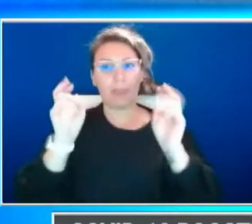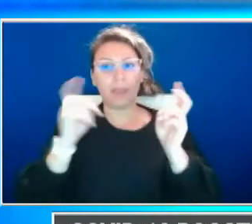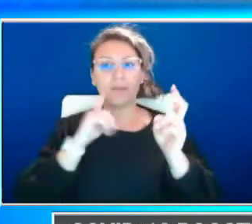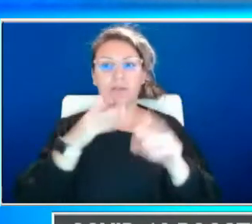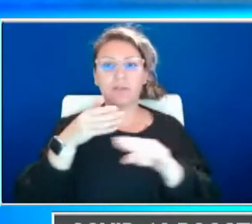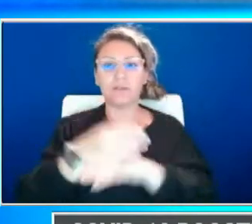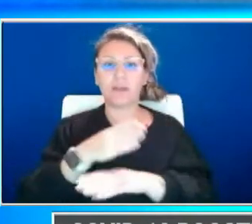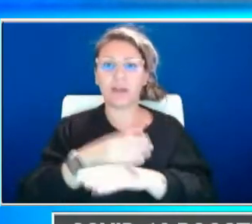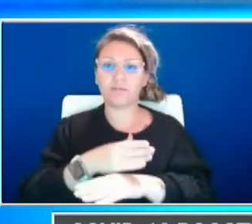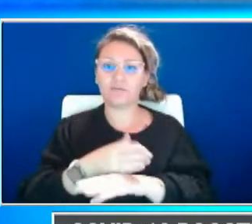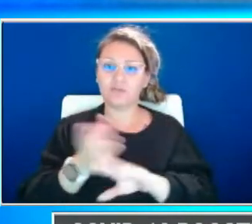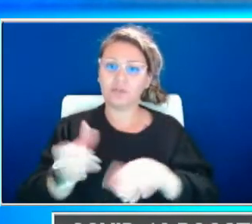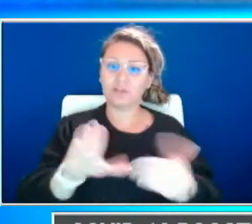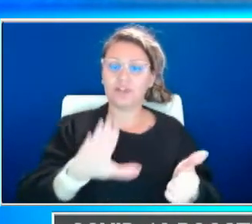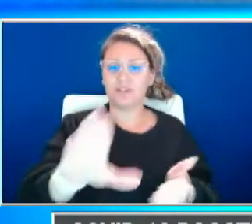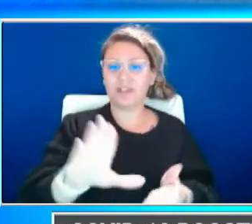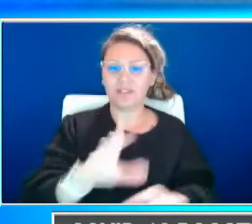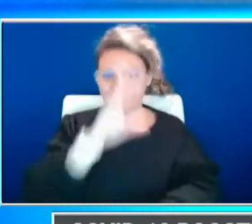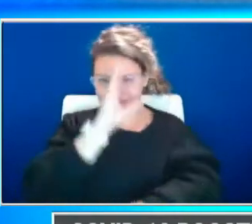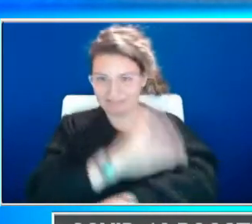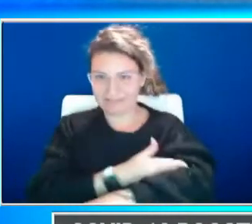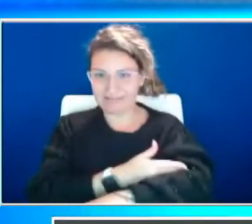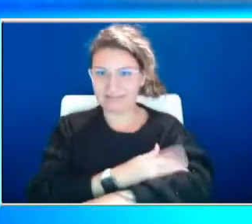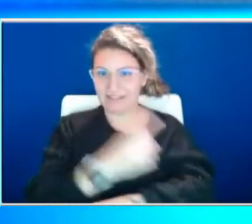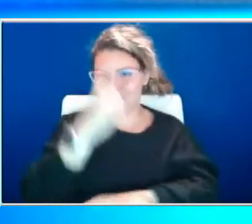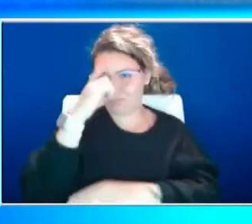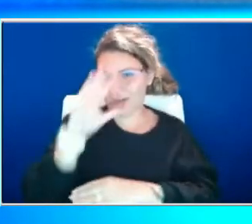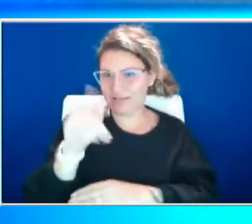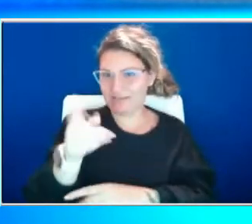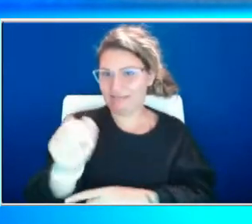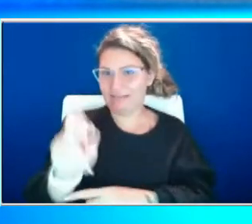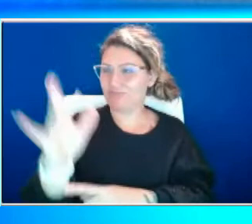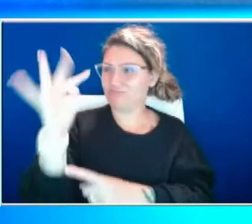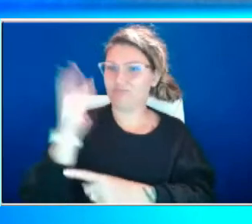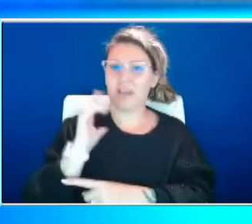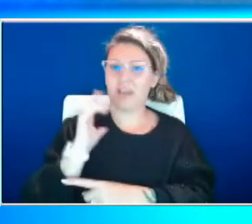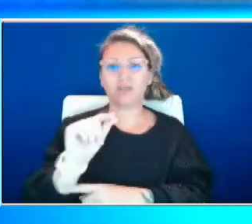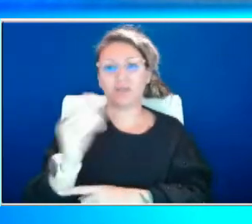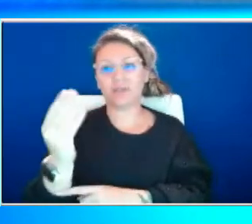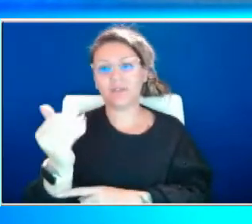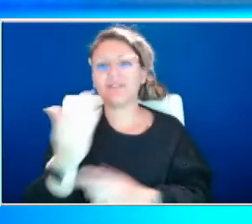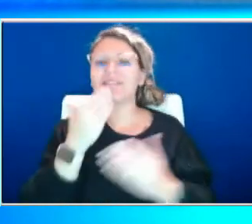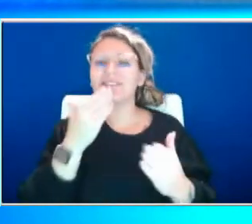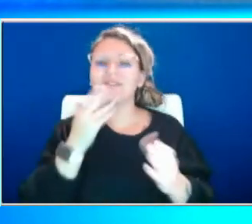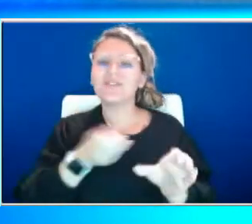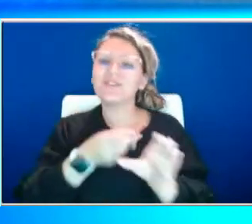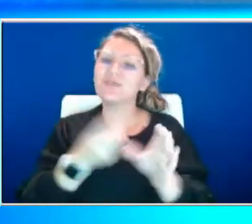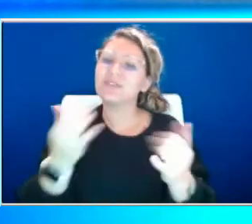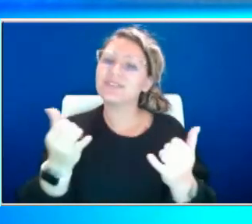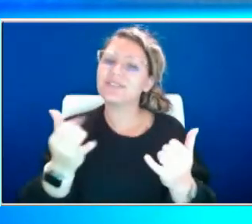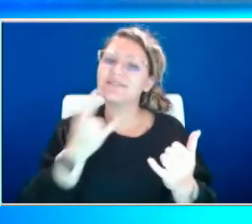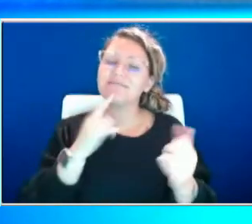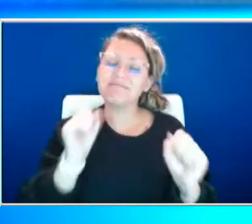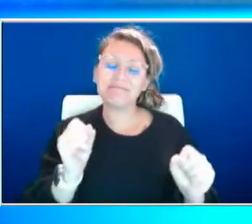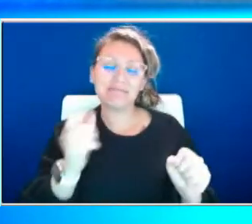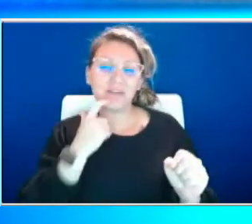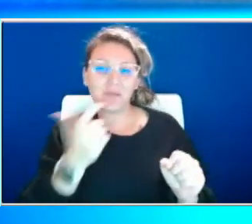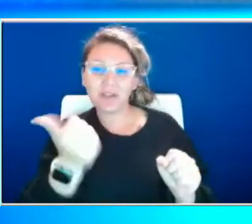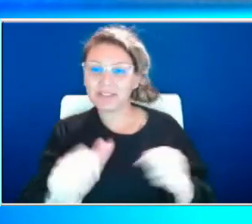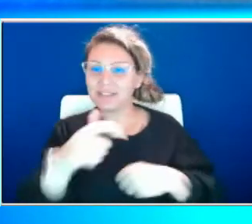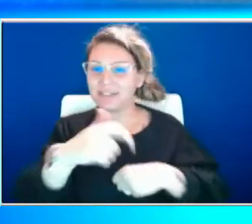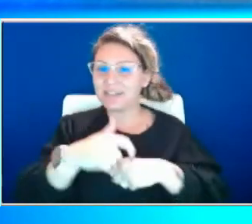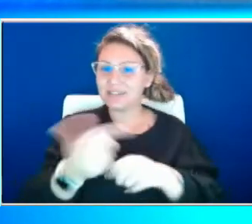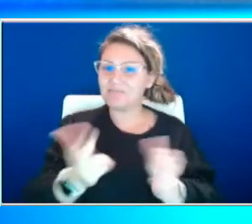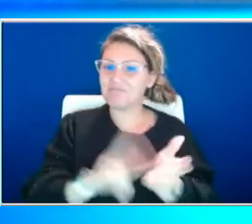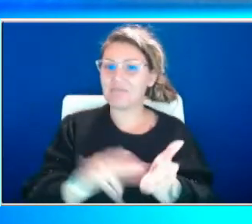son from brain cancer back in 2015. Thank you so much for being with us today. Don't forget, you can watch our shows anytime by logging on